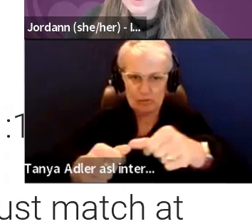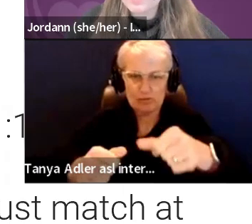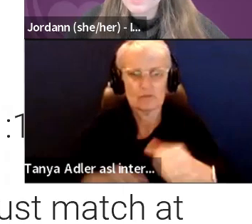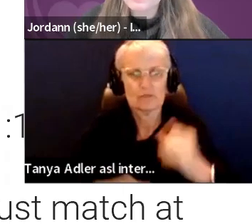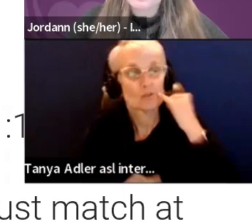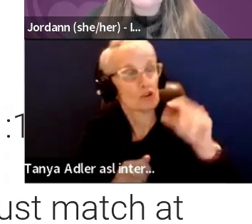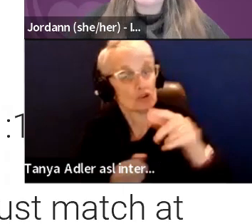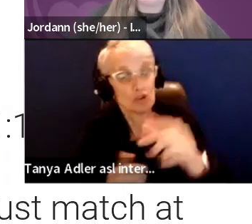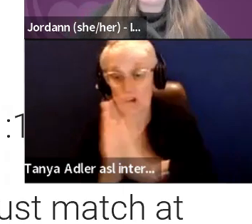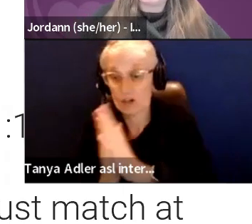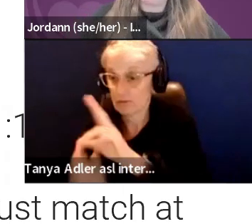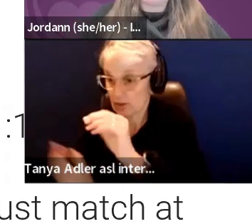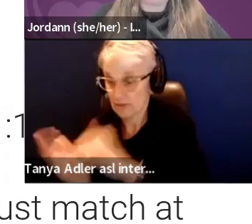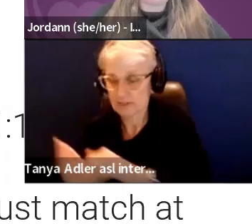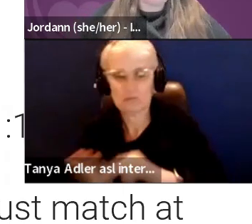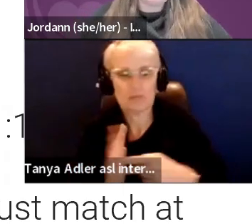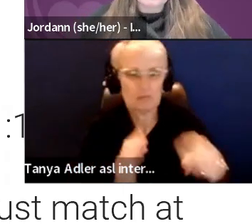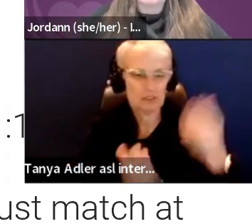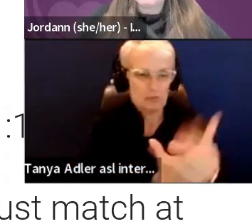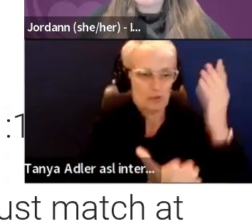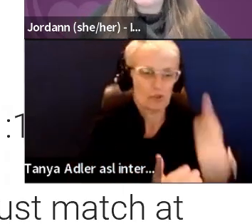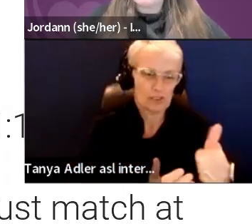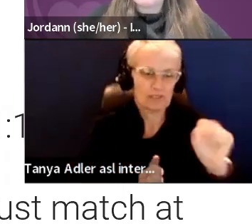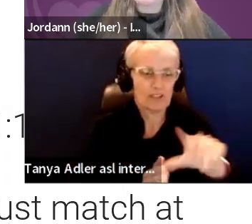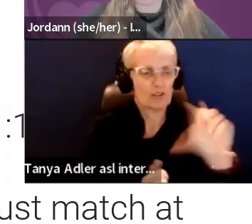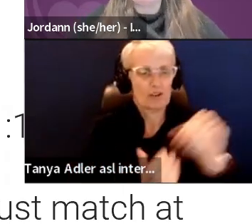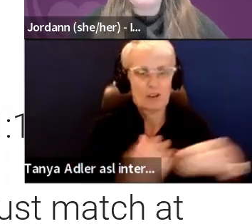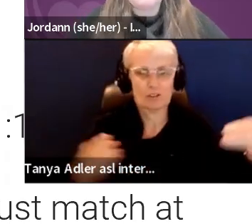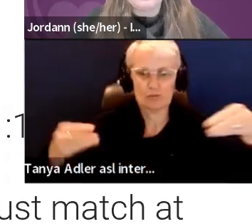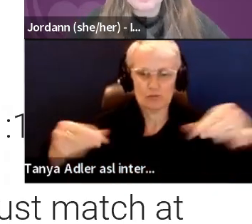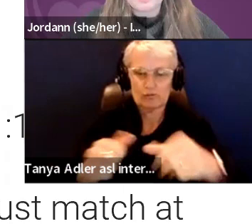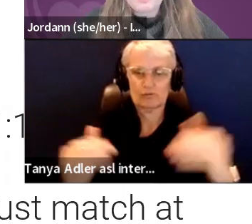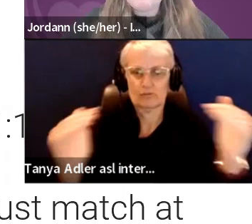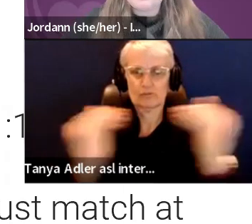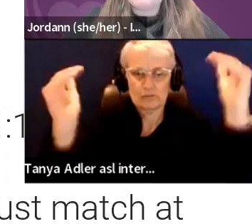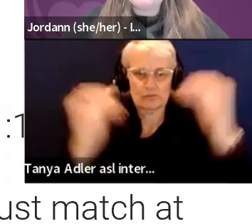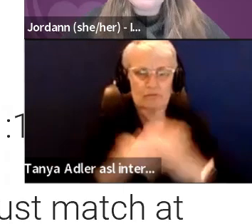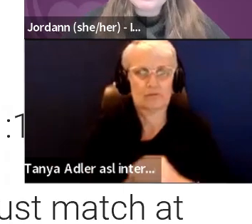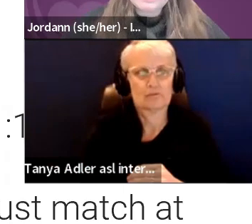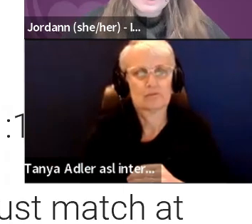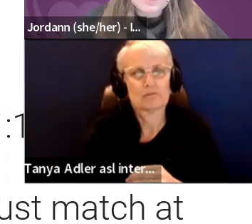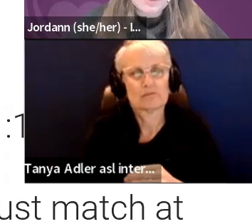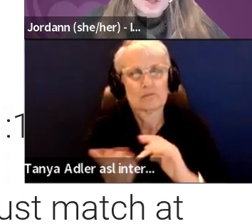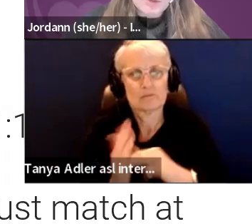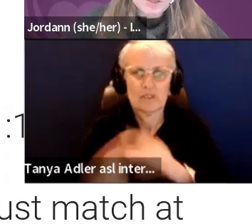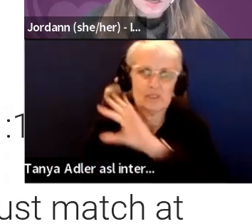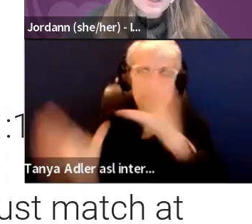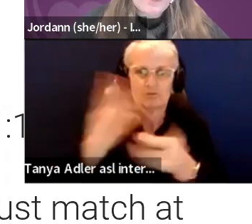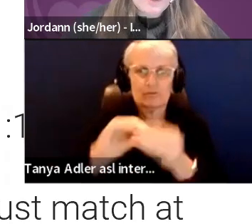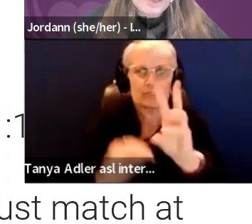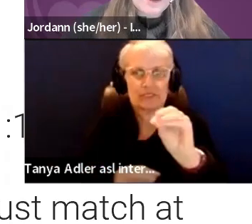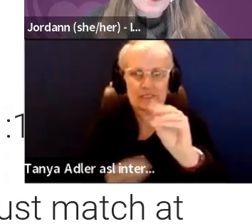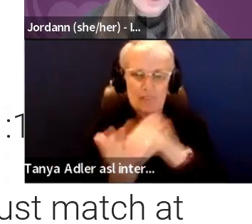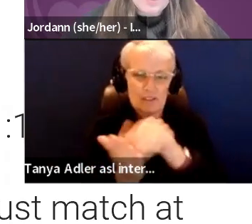requesting $30,000, that means you must have proof that you can match that $30,000 with $30,000, making it a $60,000